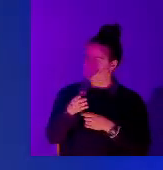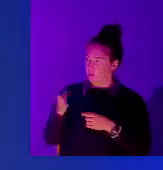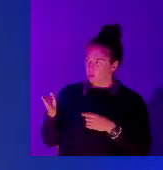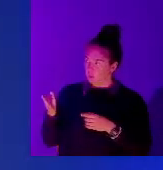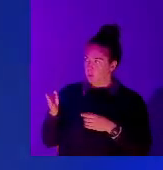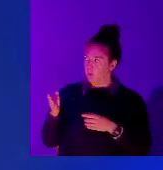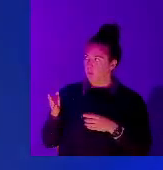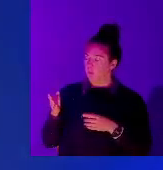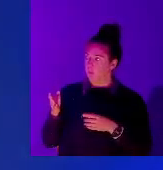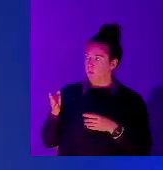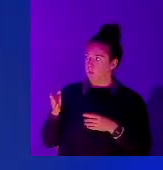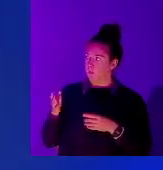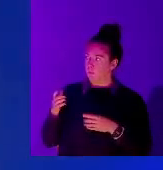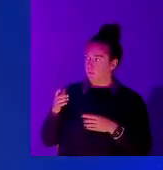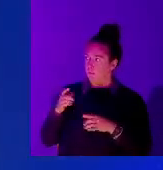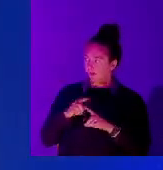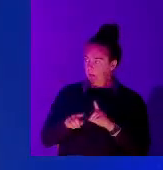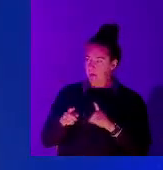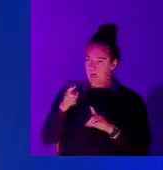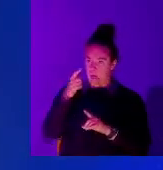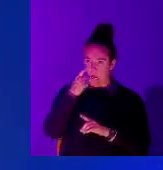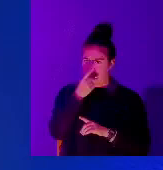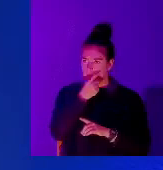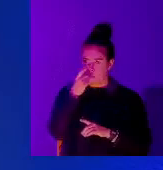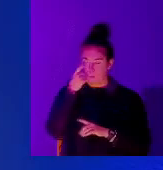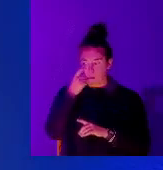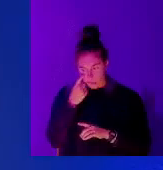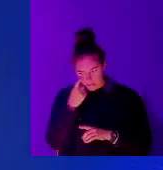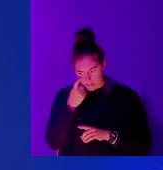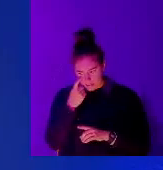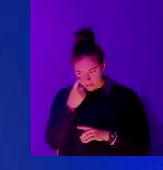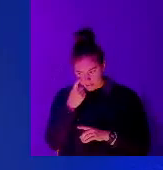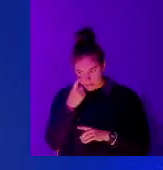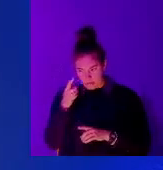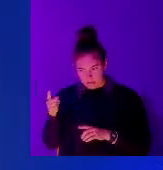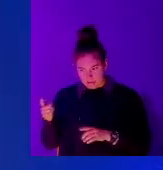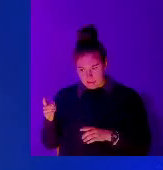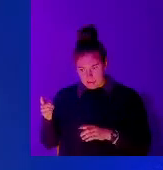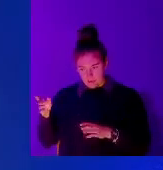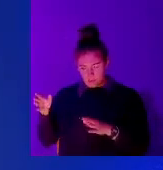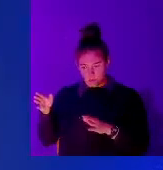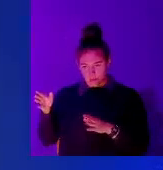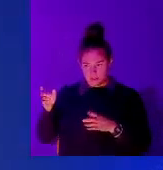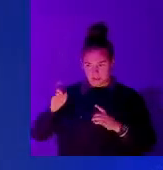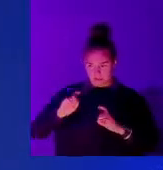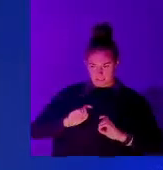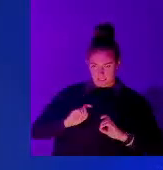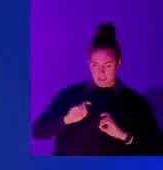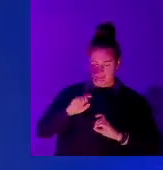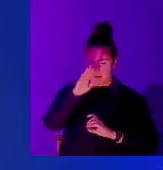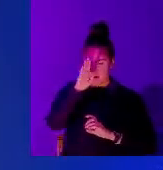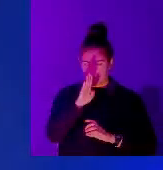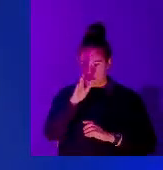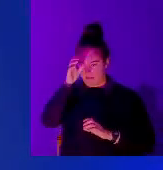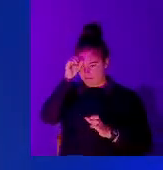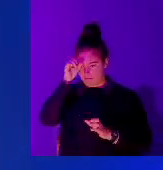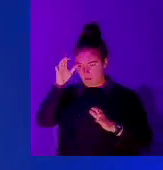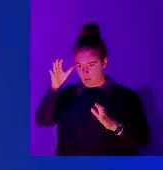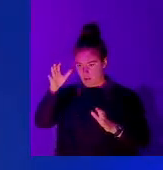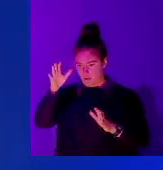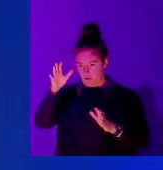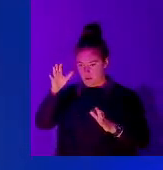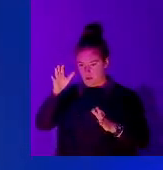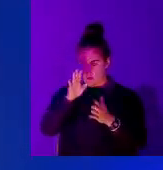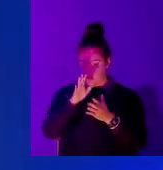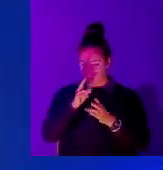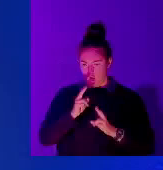he received from God the Father honor and glory when there came such a voice to him from the excellent